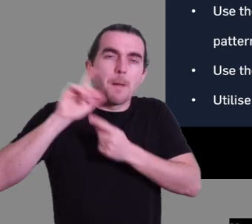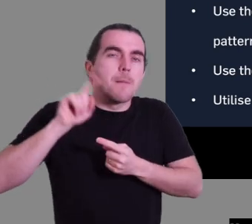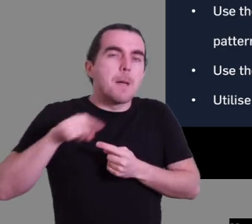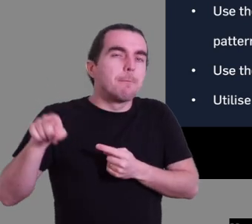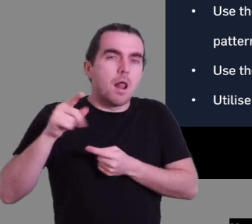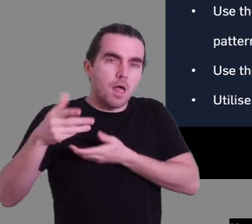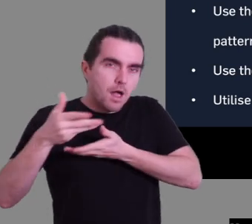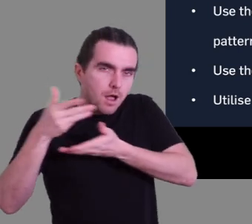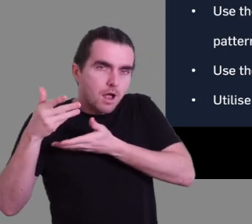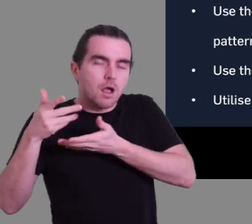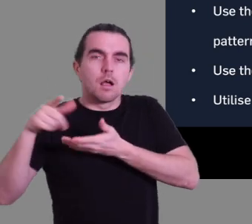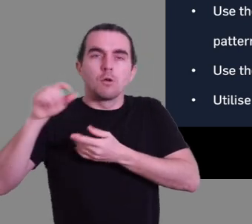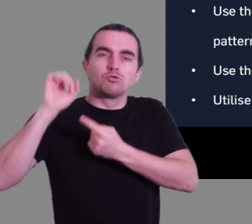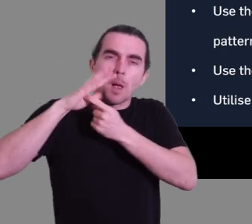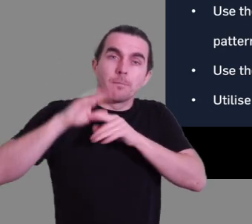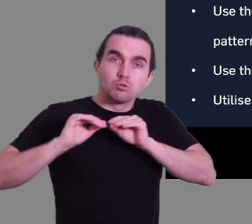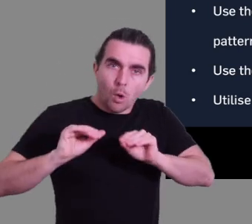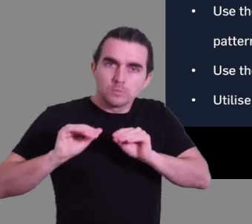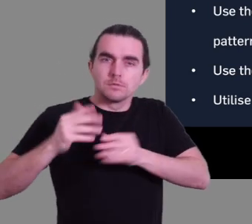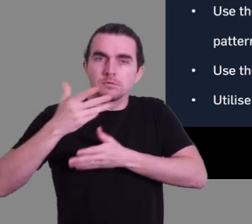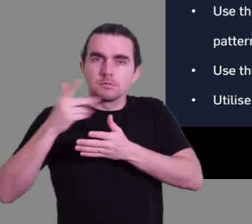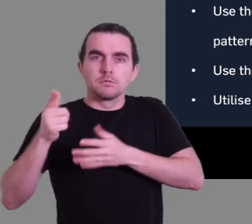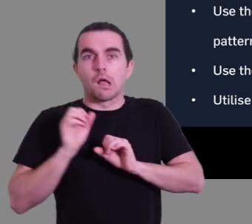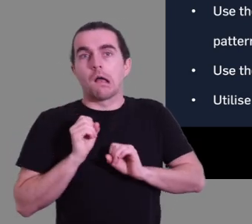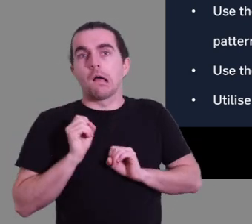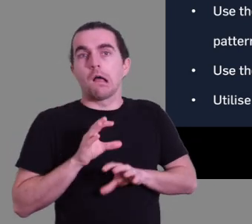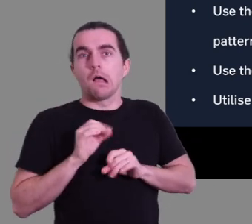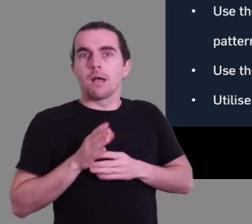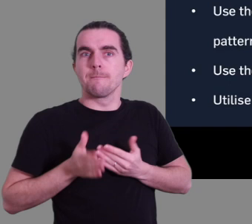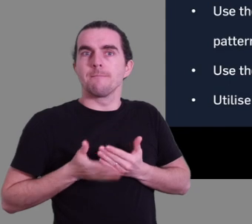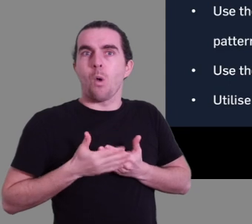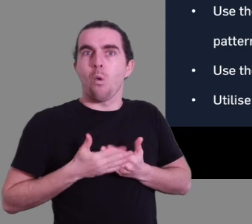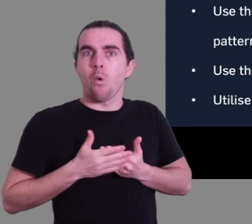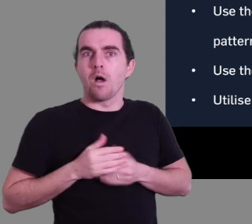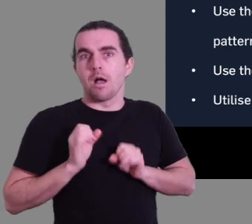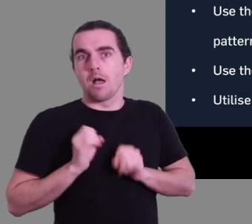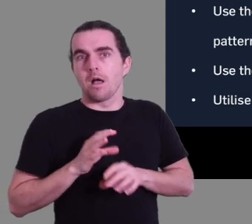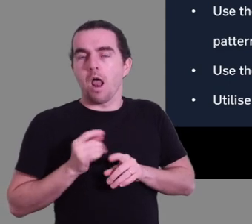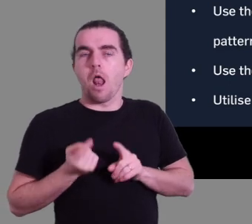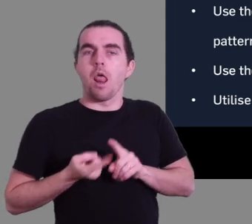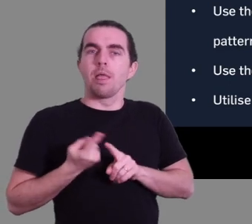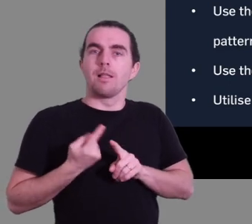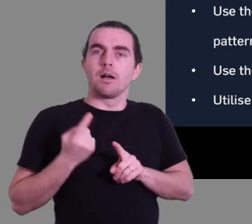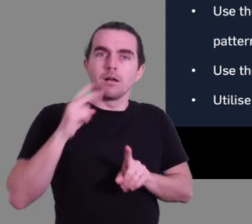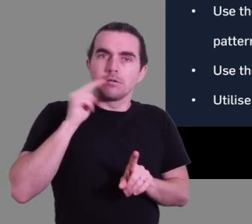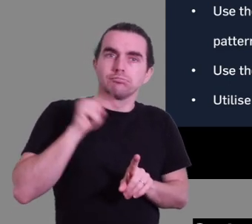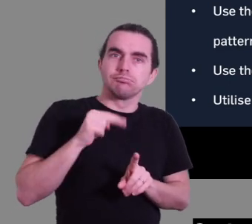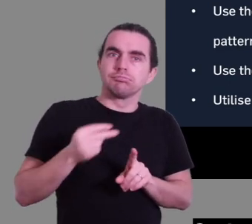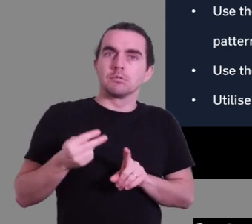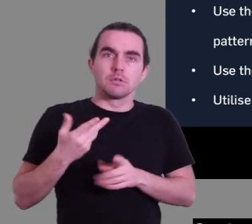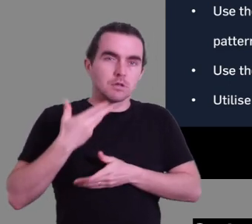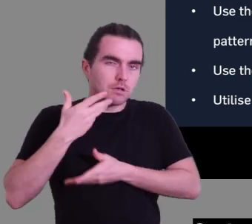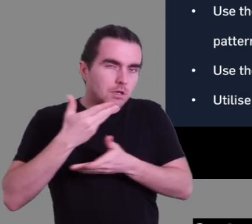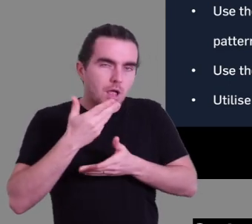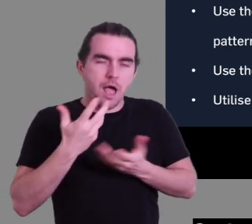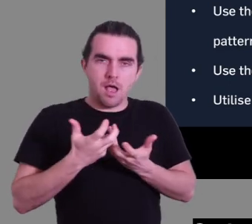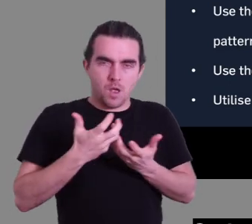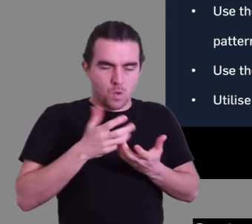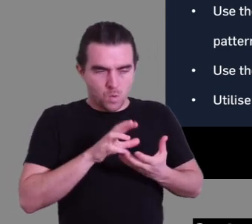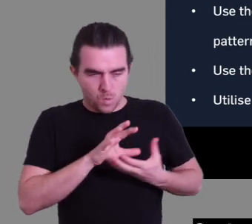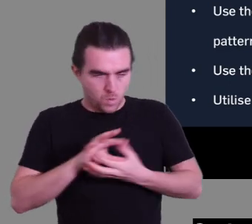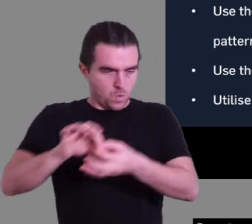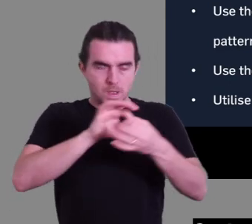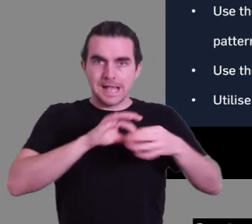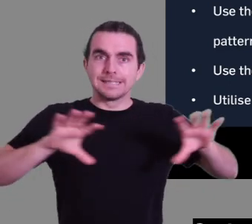top people, coaches, and they give you something. They give you something more. They give you another perspective. So by